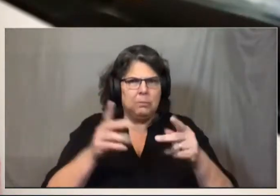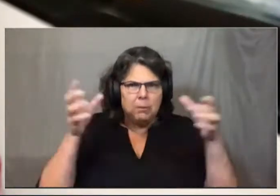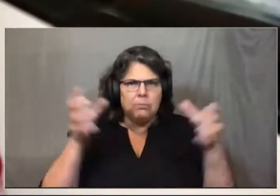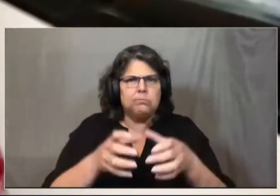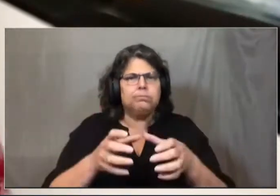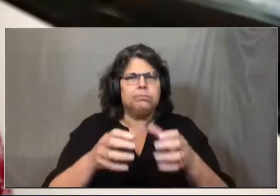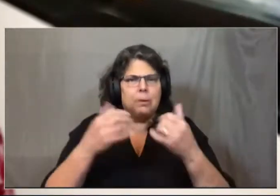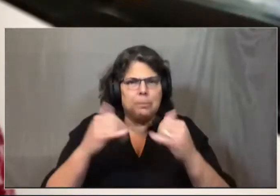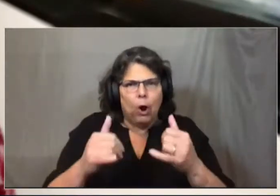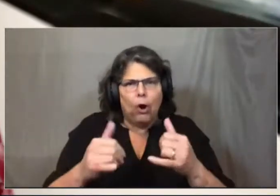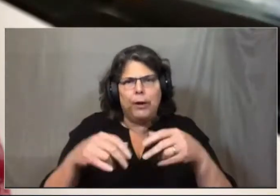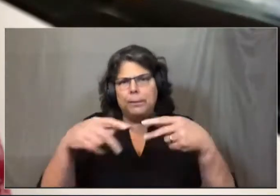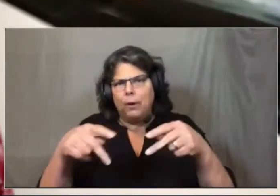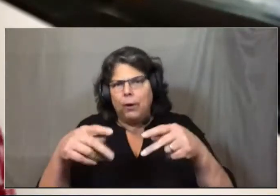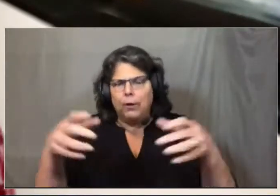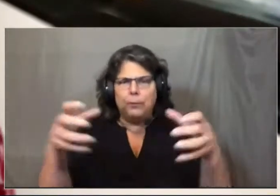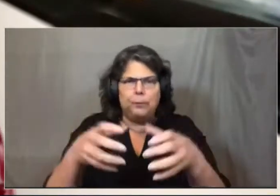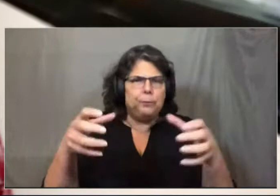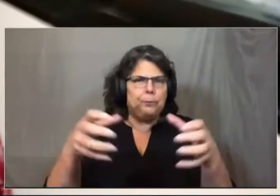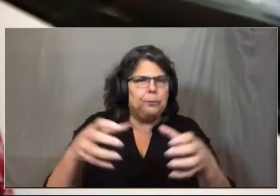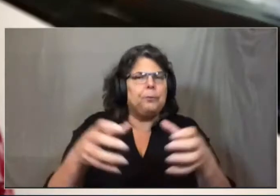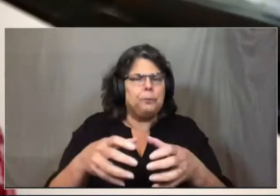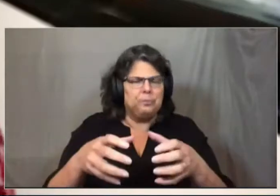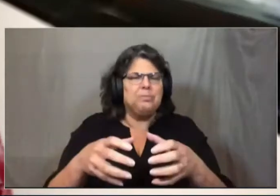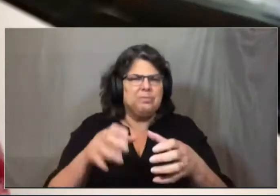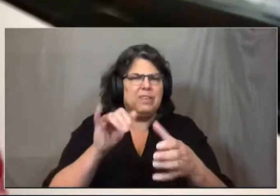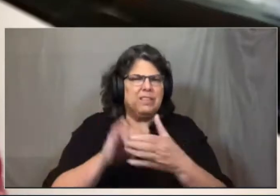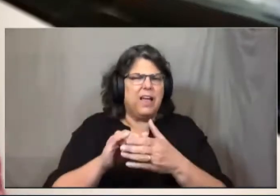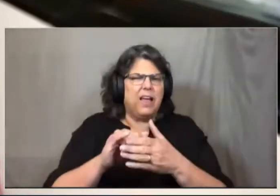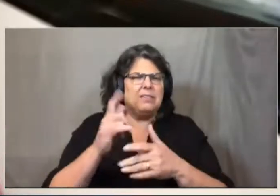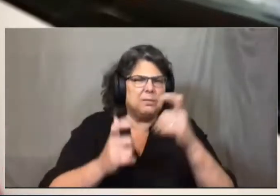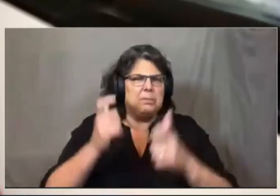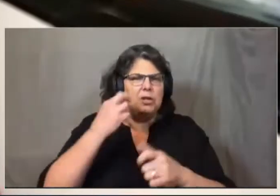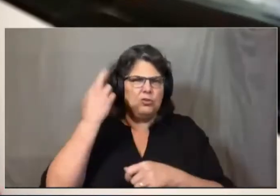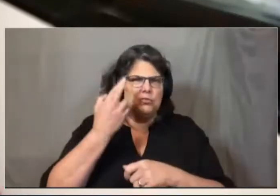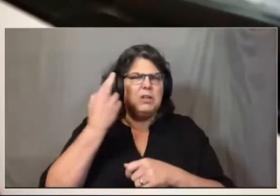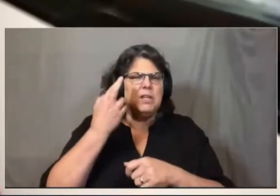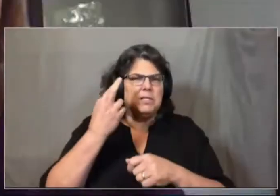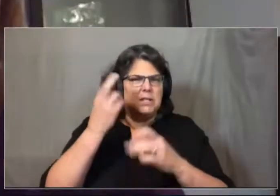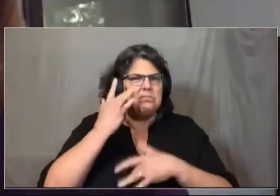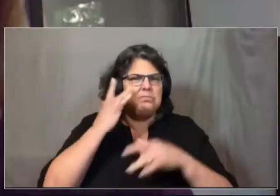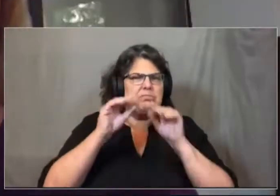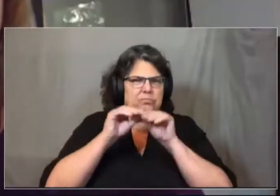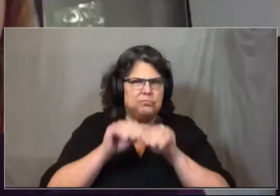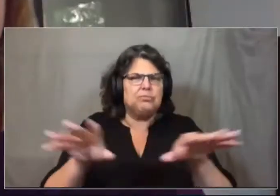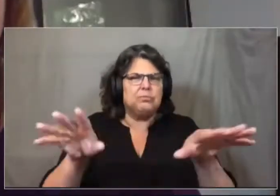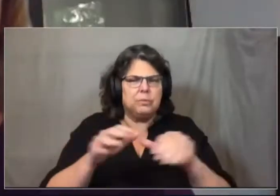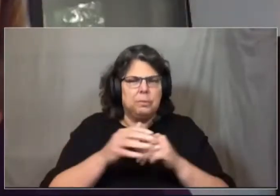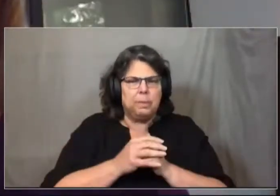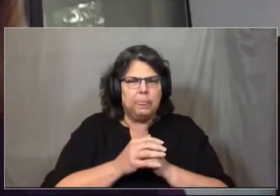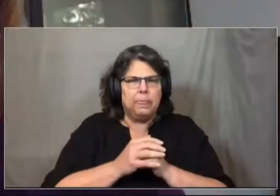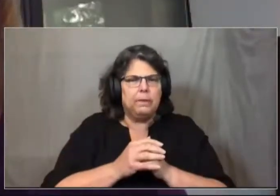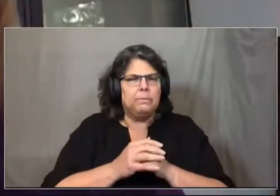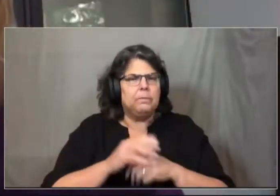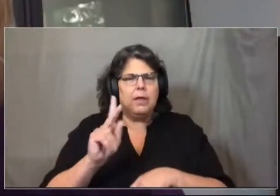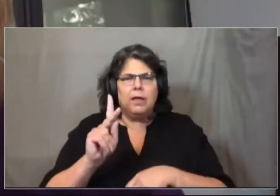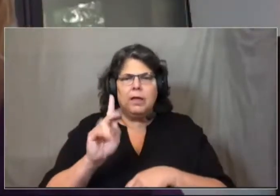major cause of community spread. Kelsey, do you want to add something to that? Sure, thank you very